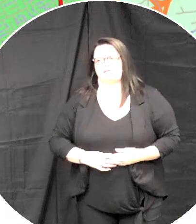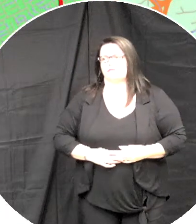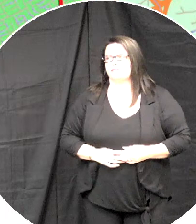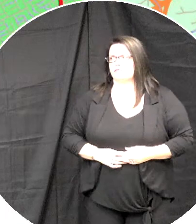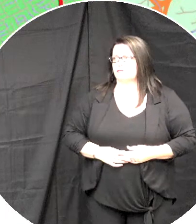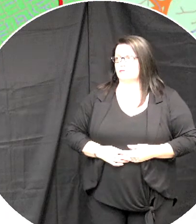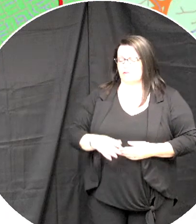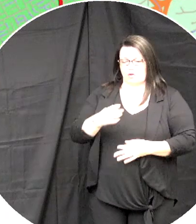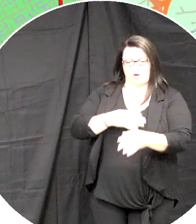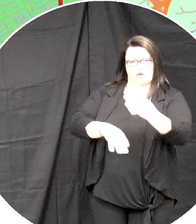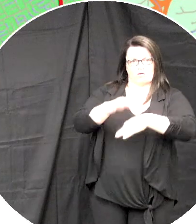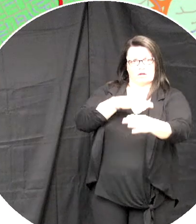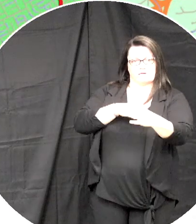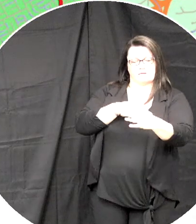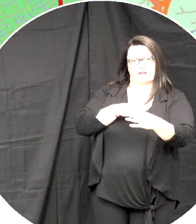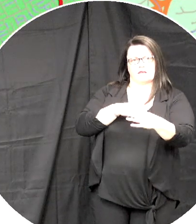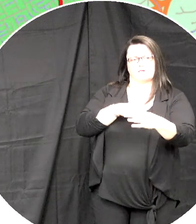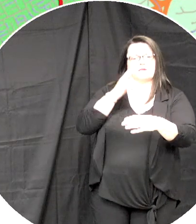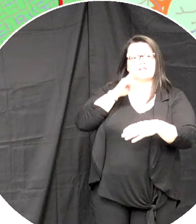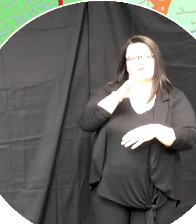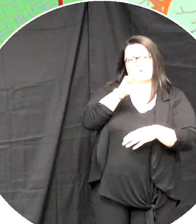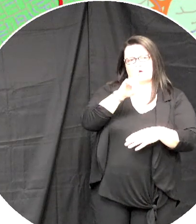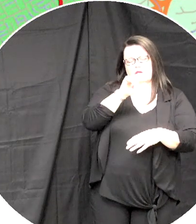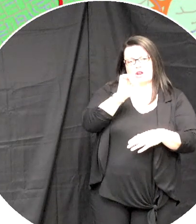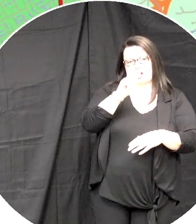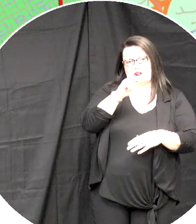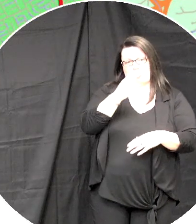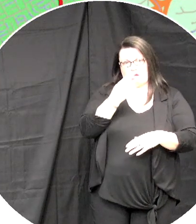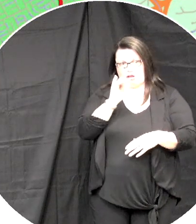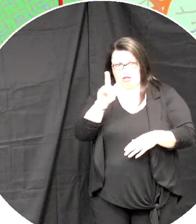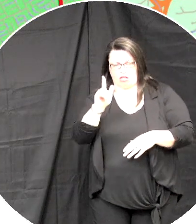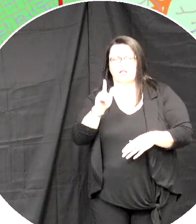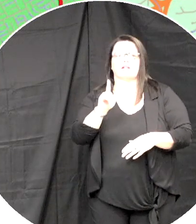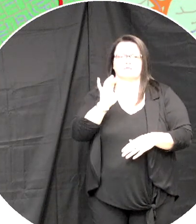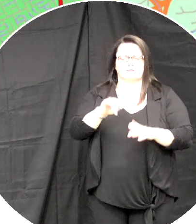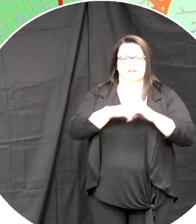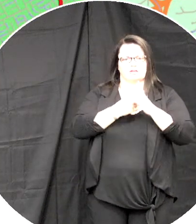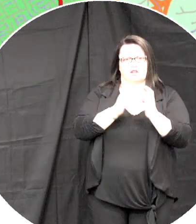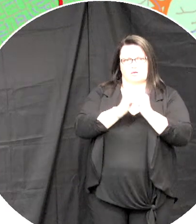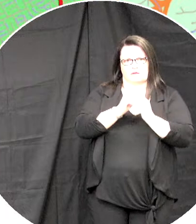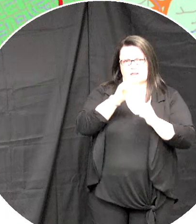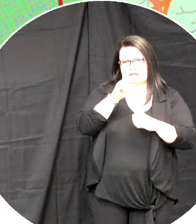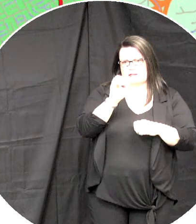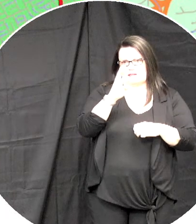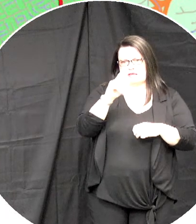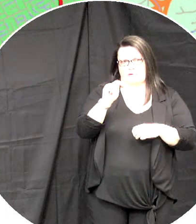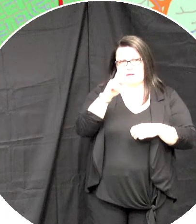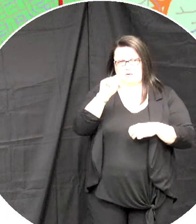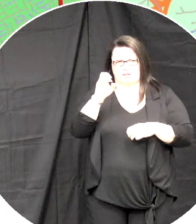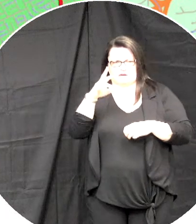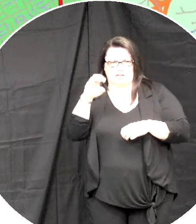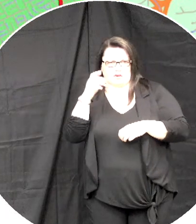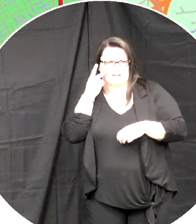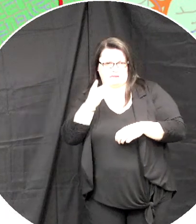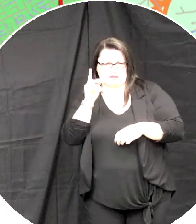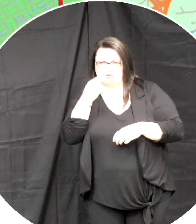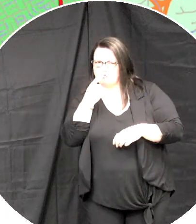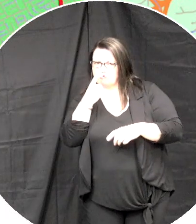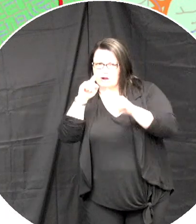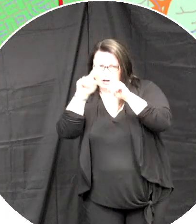A replacement request for Larcall Academy originated with the prior school district. Kenmount Terrace, circled in the red here, is a growth